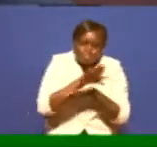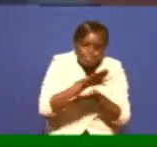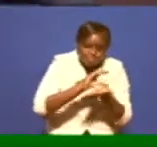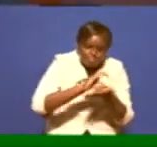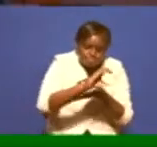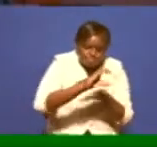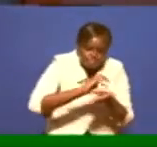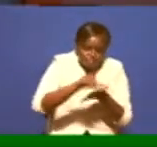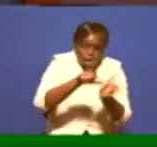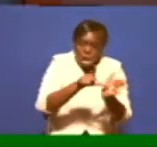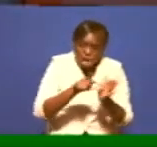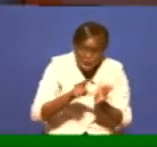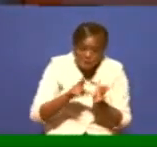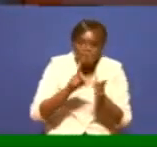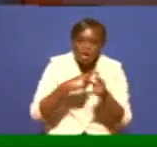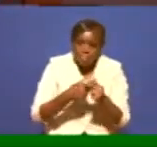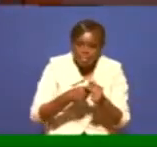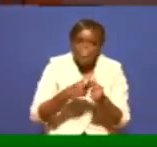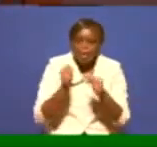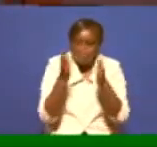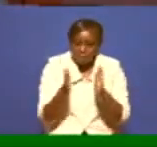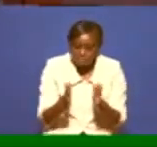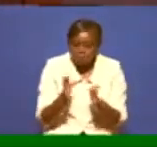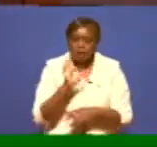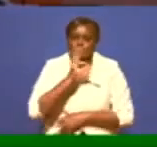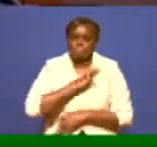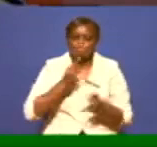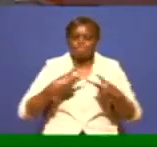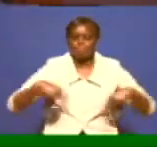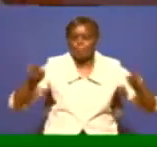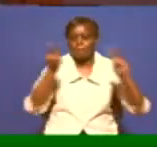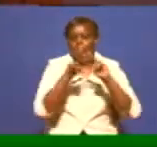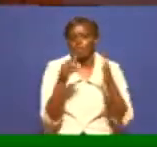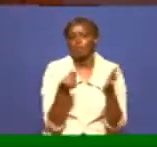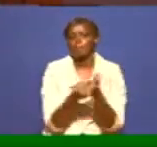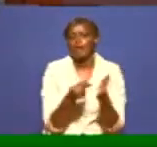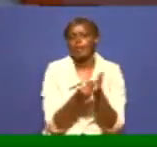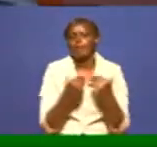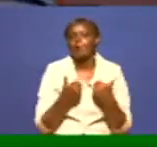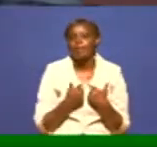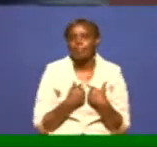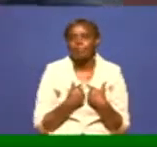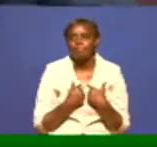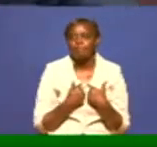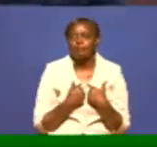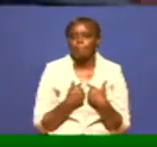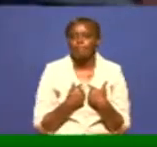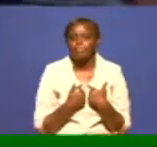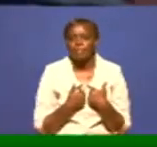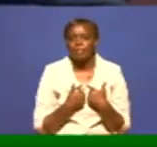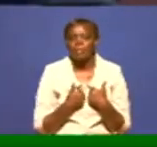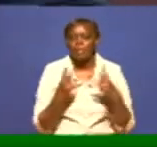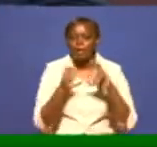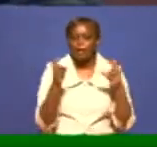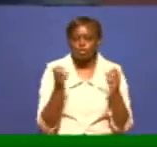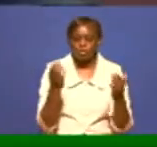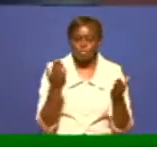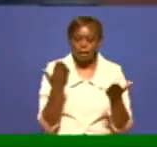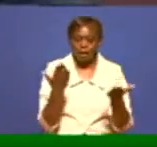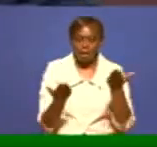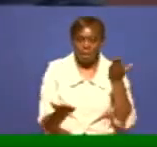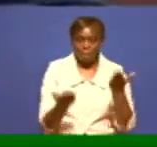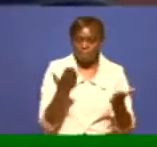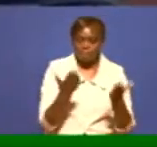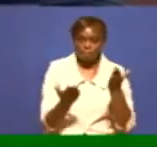that fund. At the end of the day, Kenyans will be getting value for money. Last but not least, because of time, Honorable Speaker, is the issue of evaluation of the